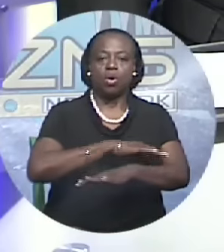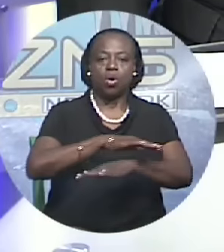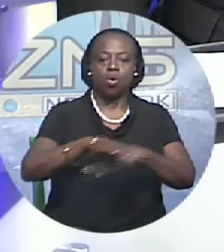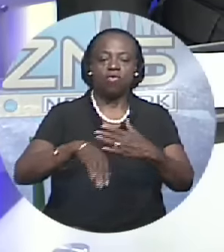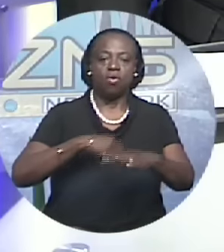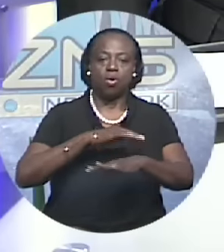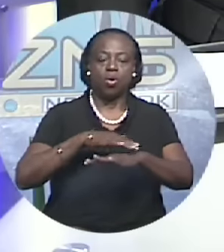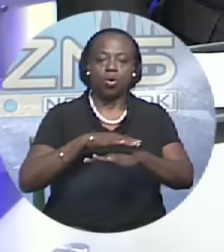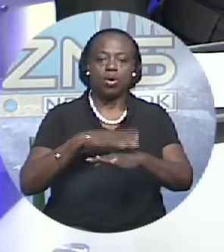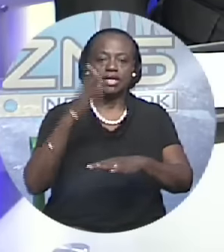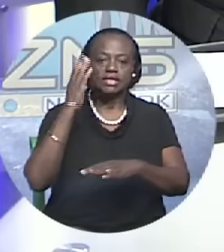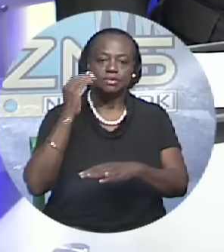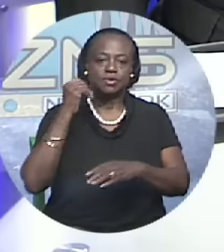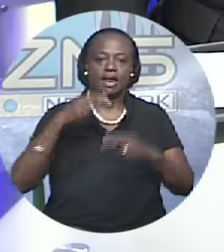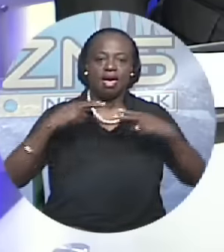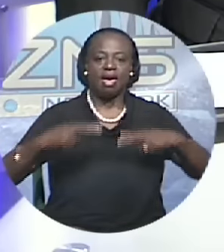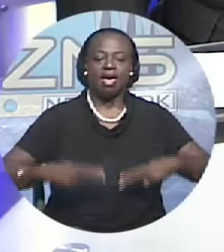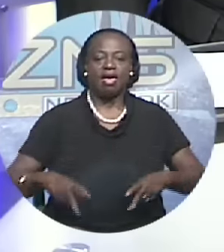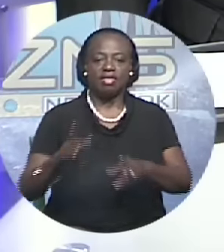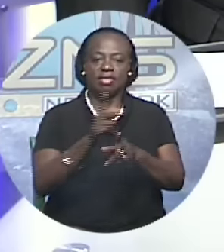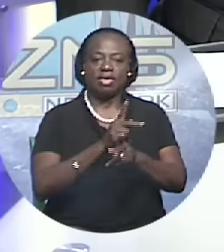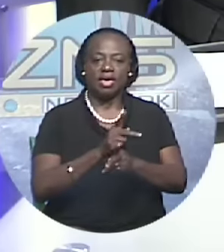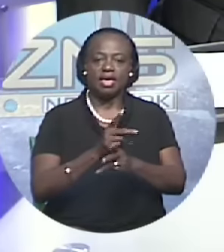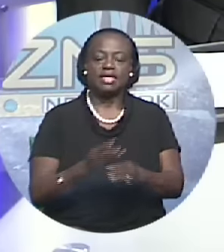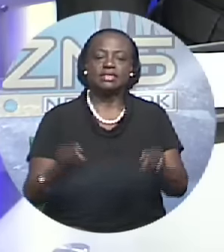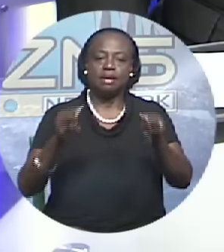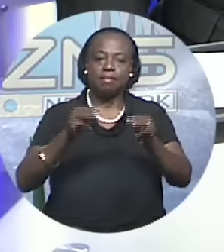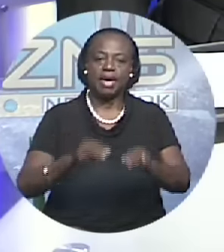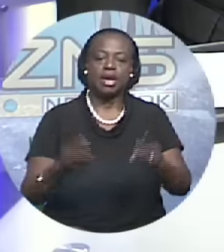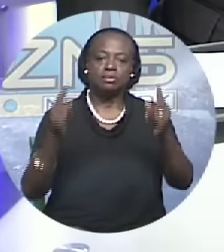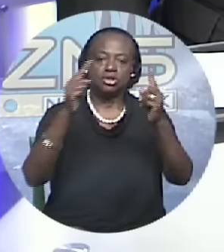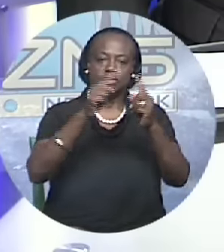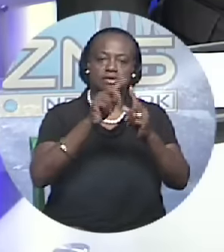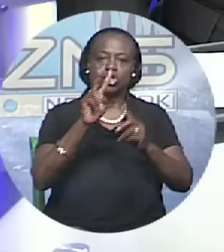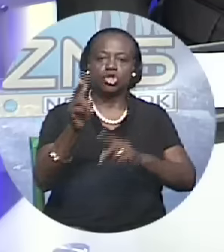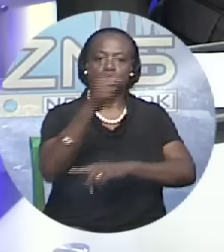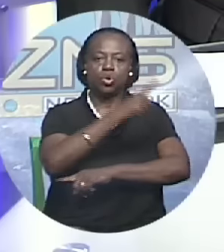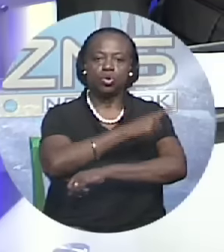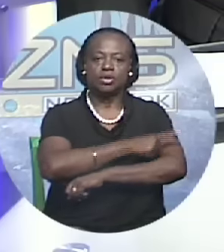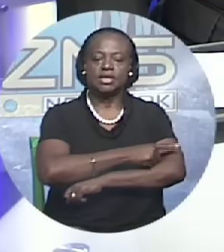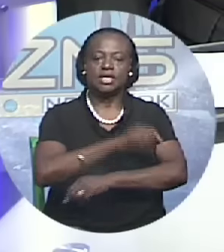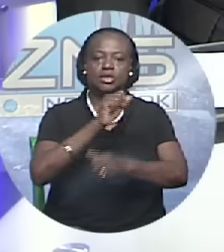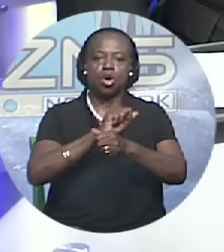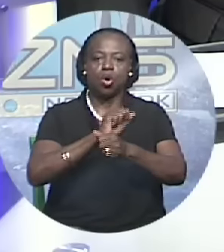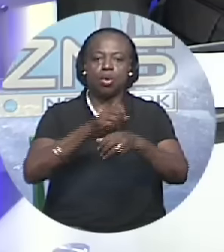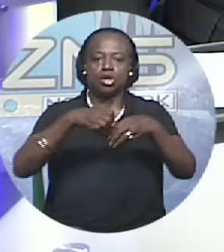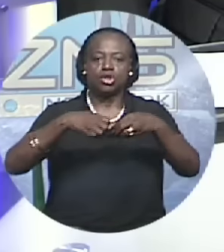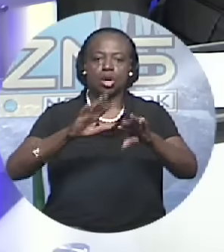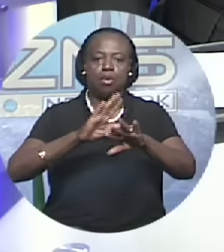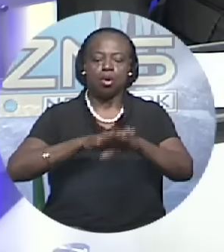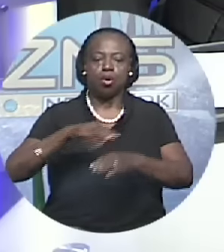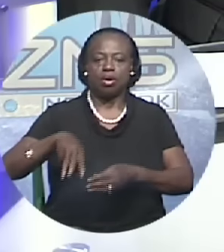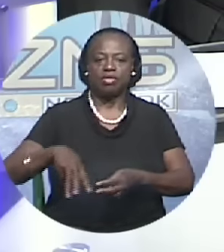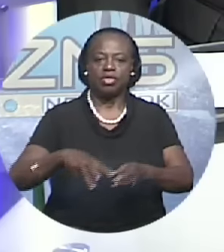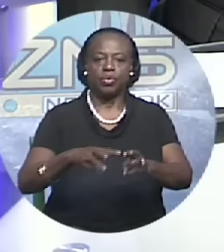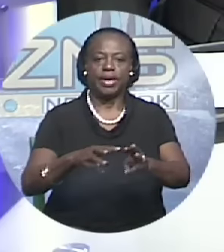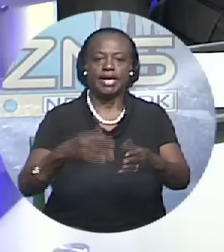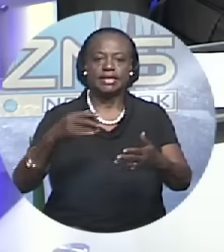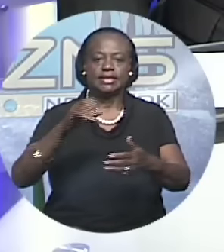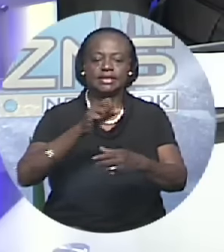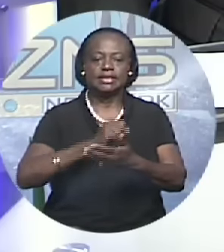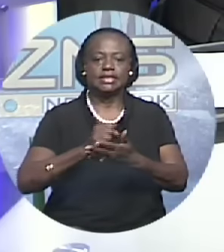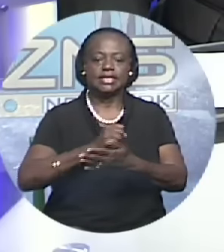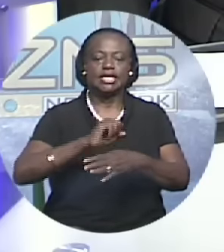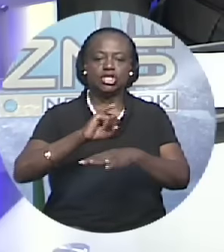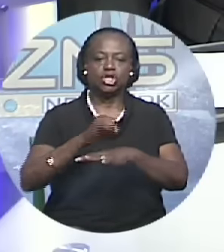institutions across the country is the main objective of the two-day workshop underway at the St. Joseph's Parish Center here in New Providence.